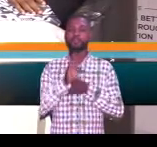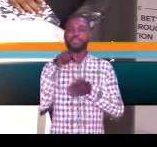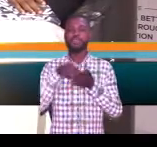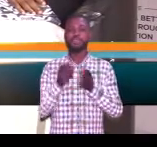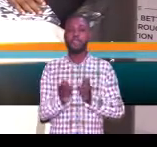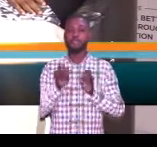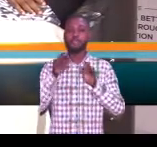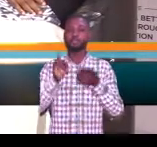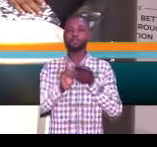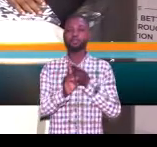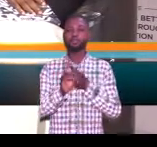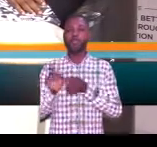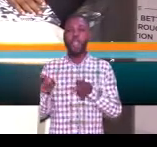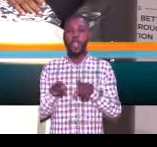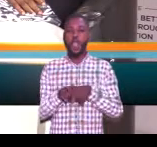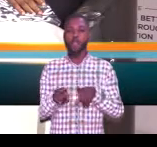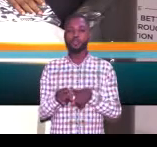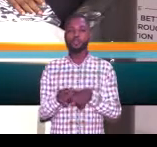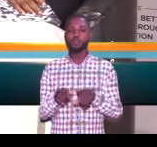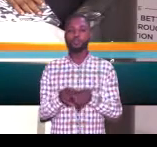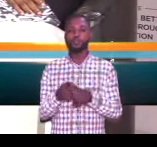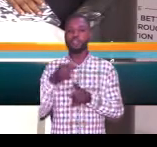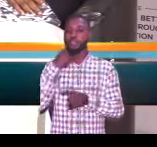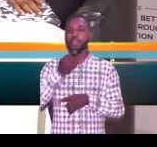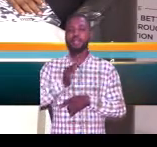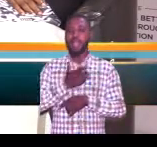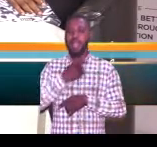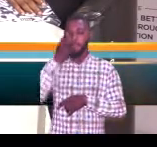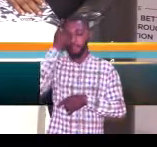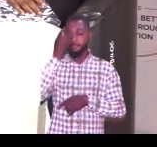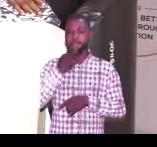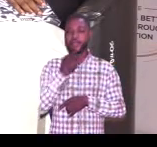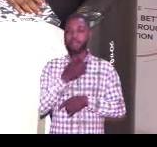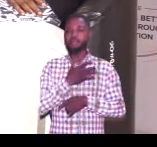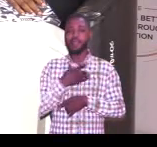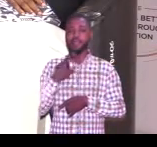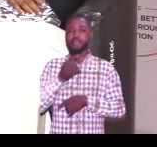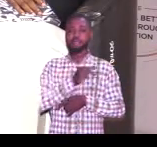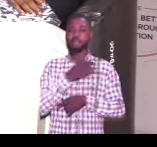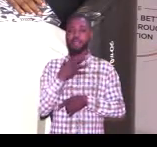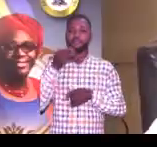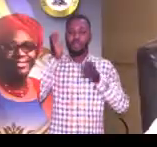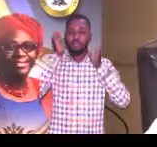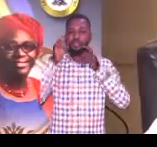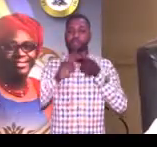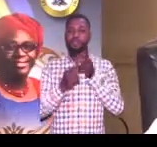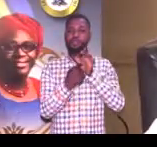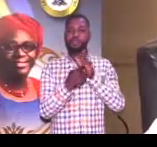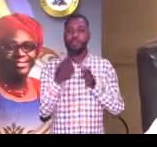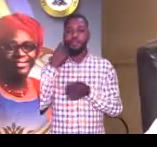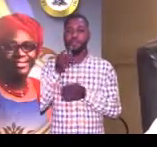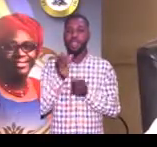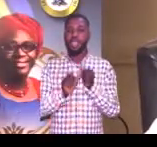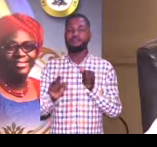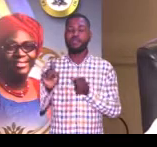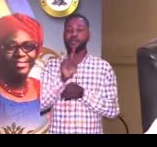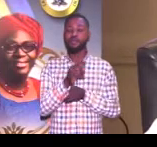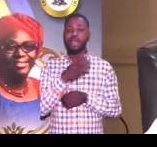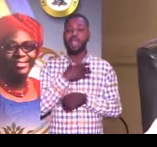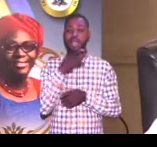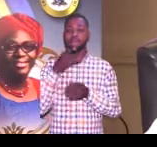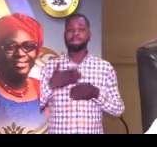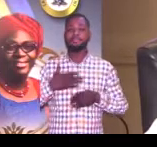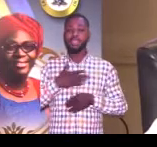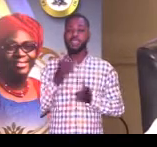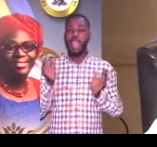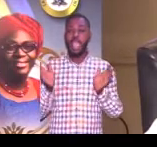use this opportunity to also tell our parents and all stakeholders of education that the show is for each and everyone.